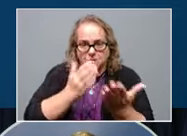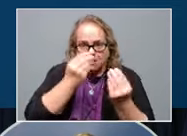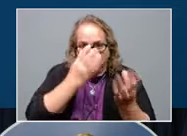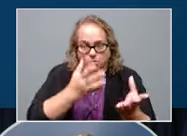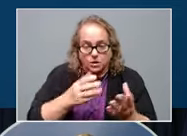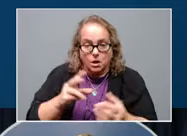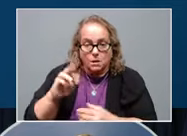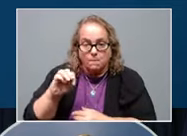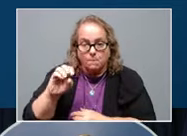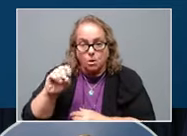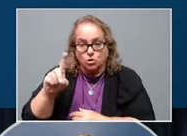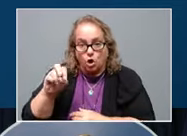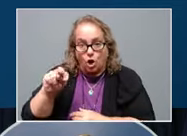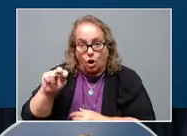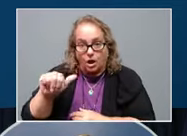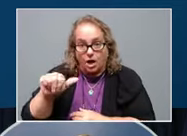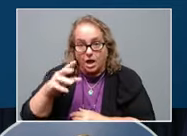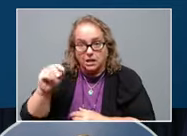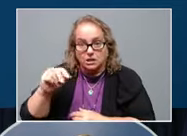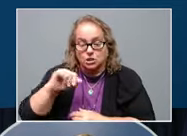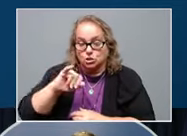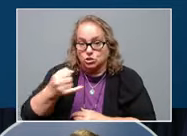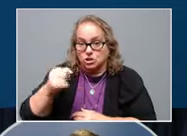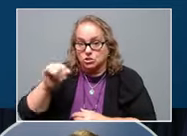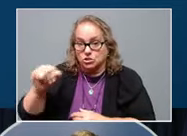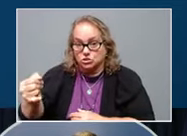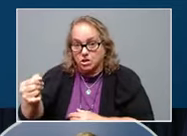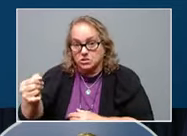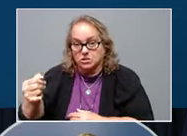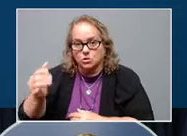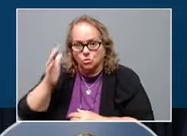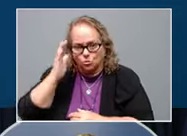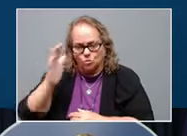come, we think, soon.